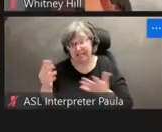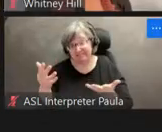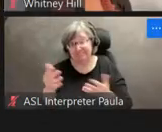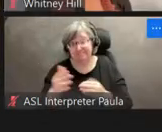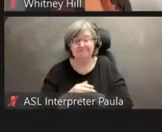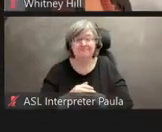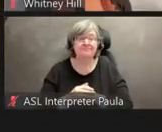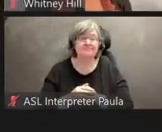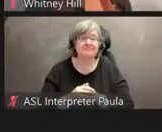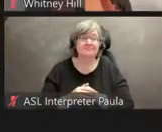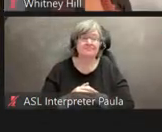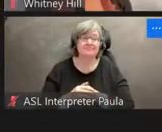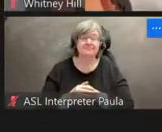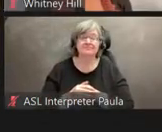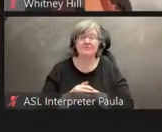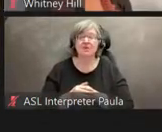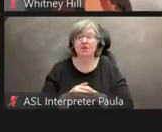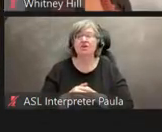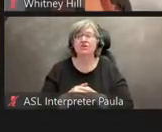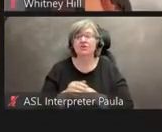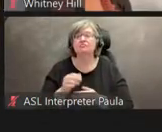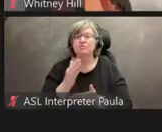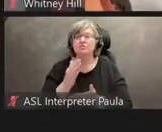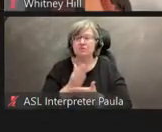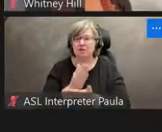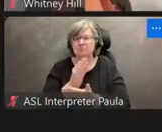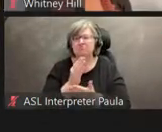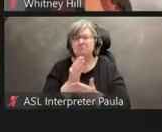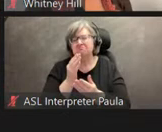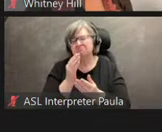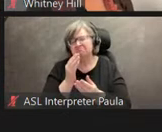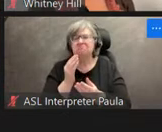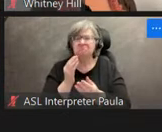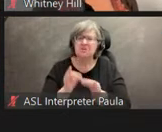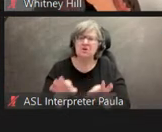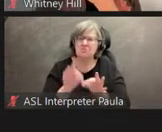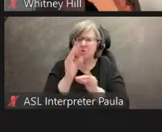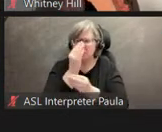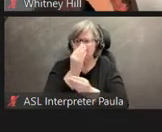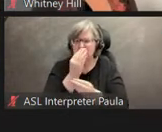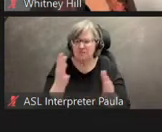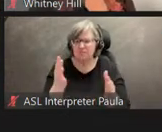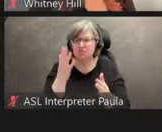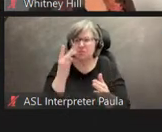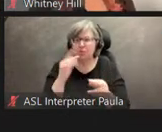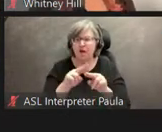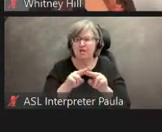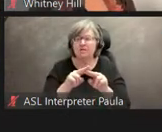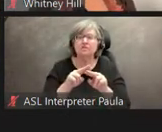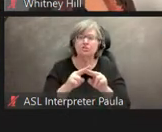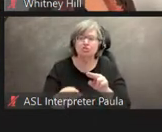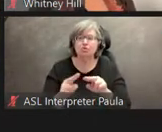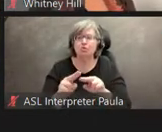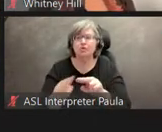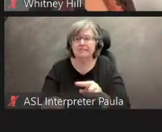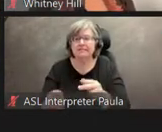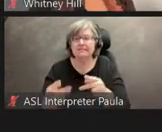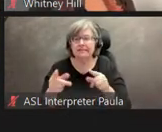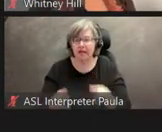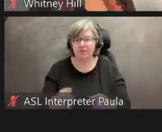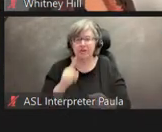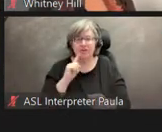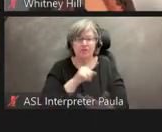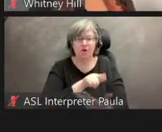of the important pieces as to why these decreases are in place or occurred for all three of